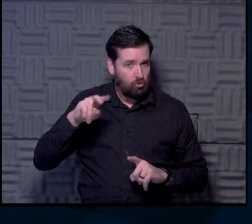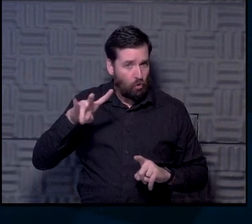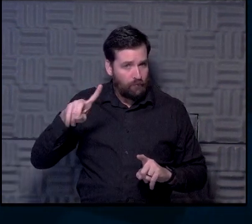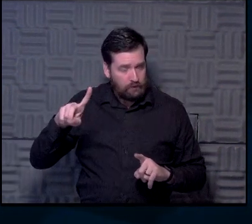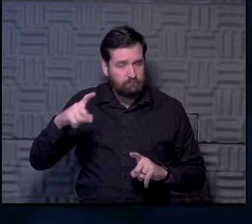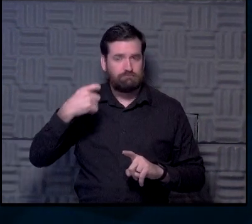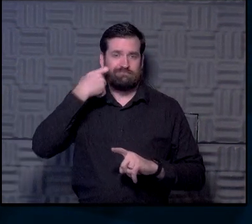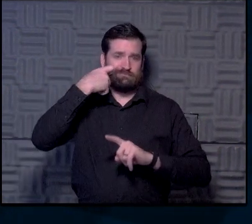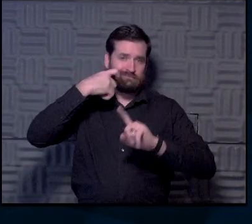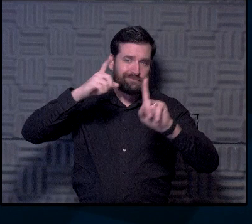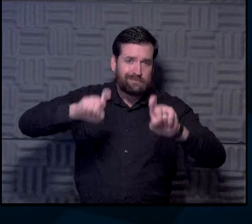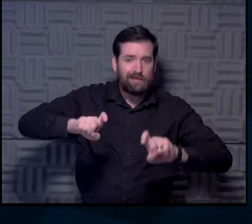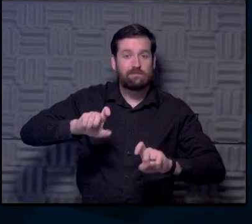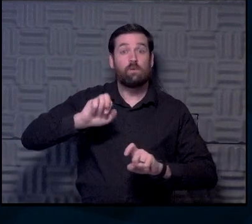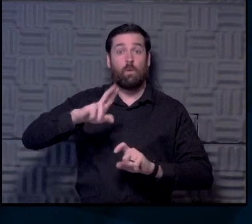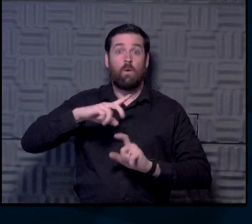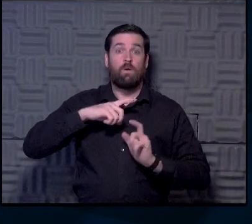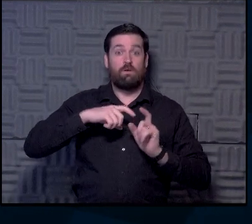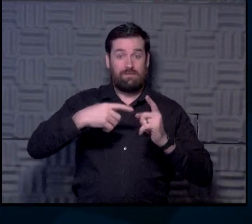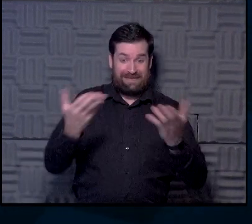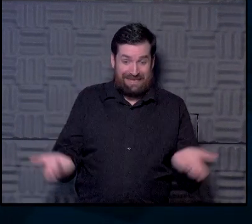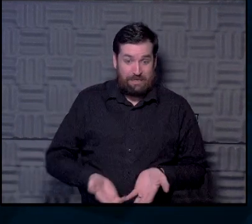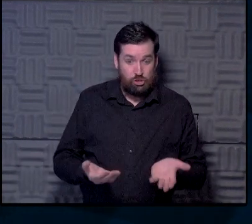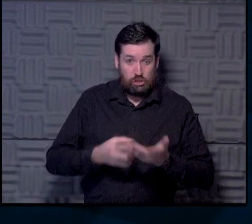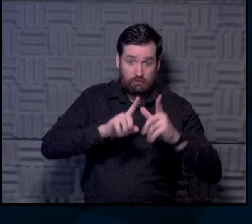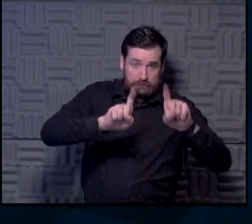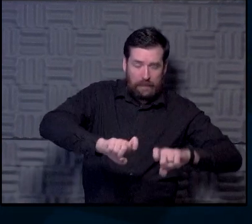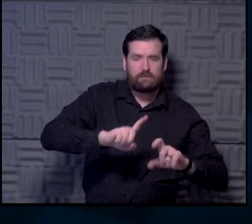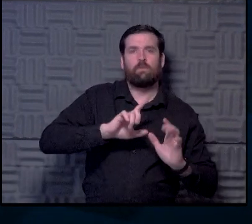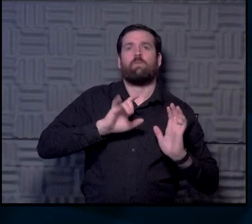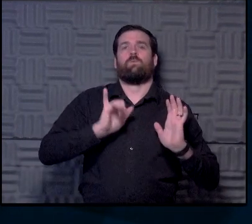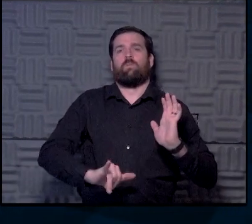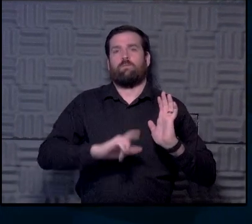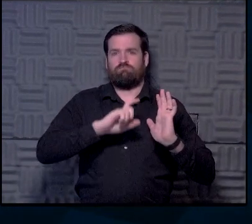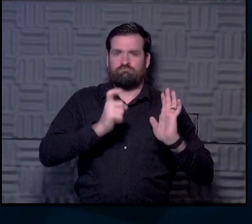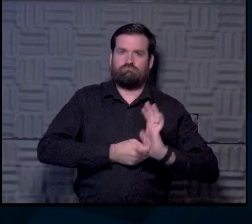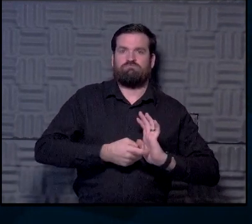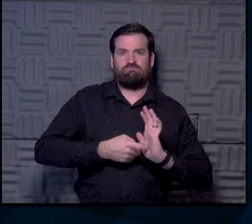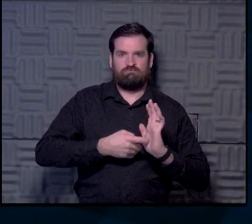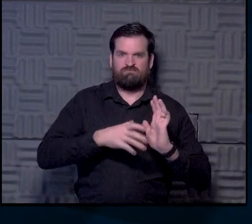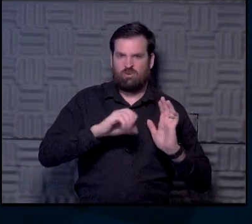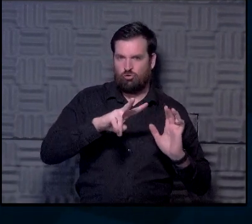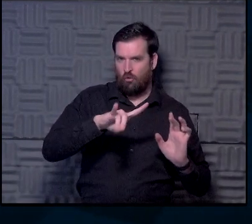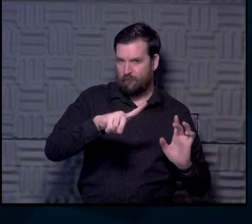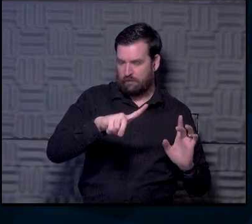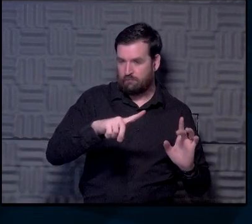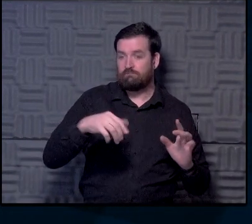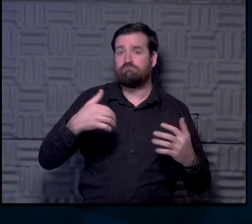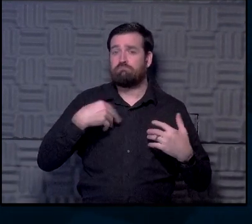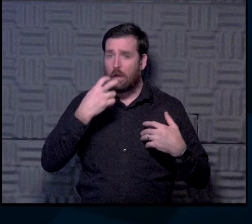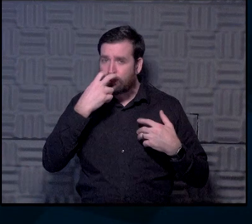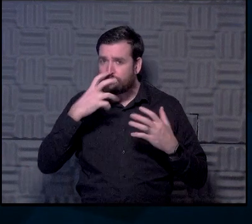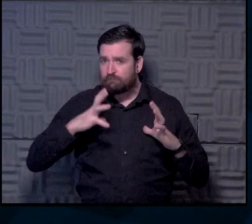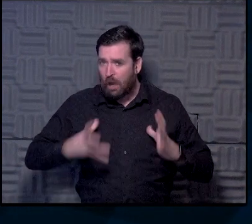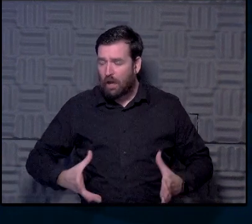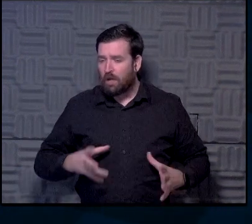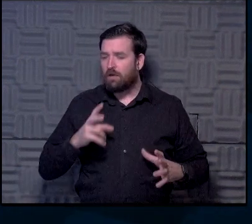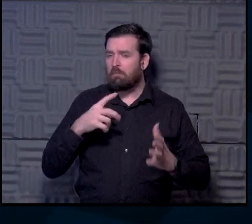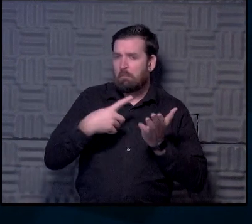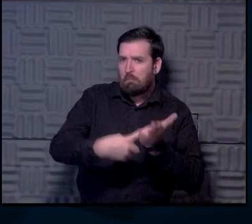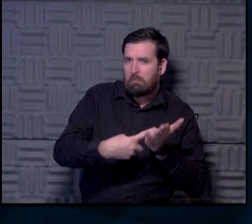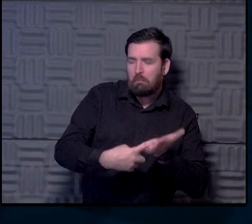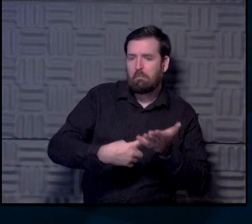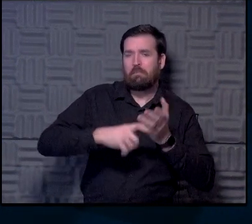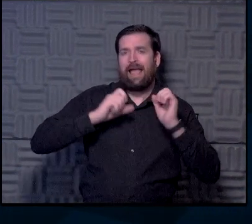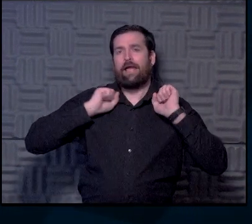recently got tested, or we find they've got COVID while they're here. And their oxygen level's good. We walk them and do a little